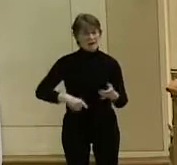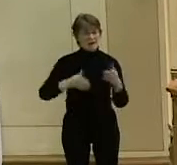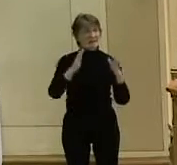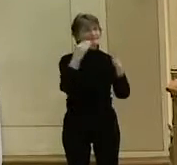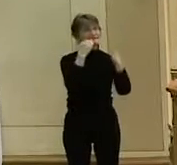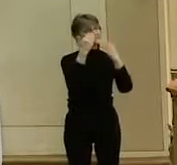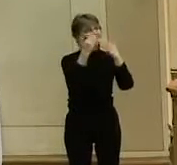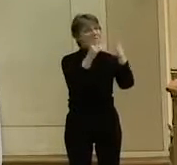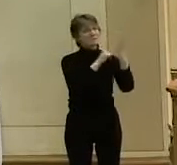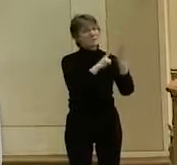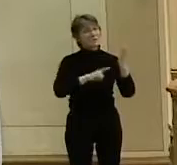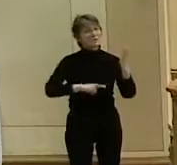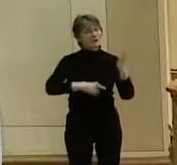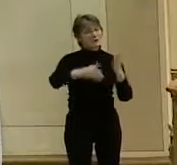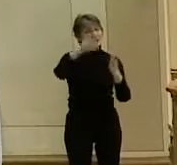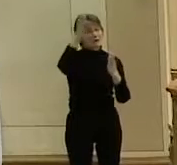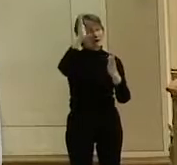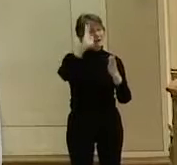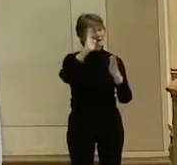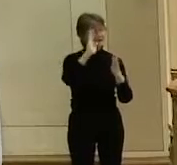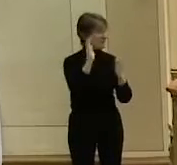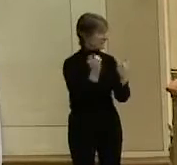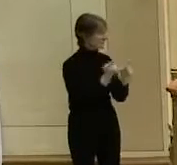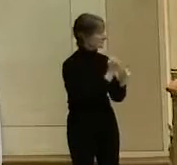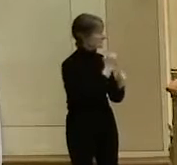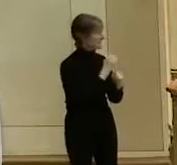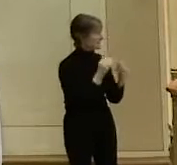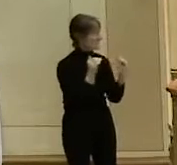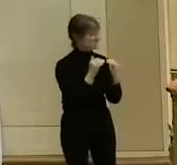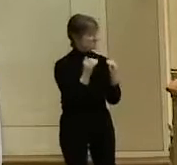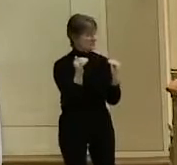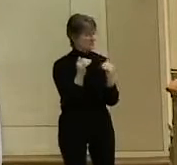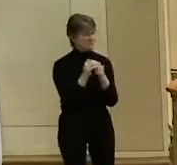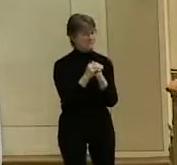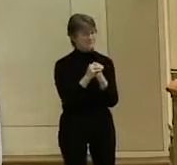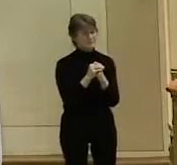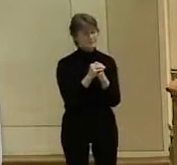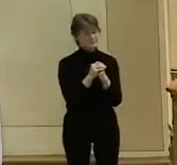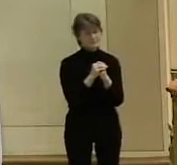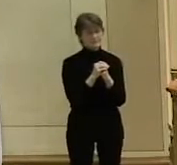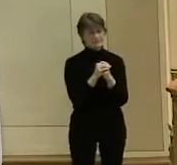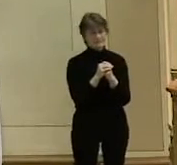Let us give thanks to the Lord our God.